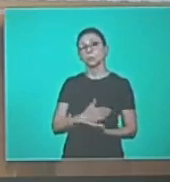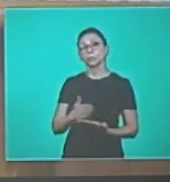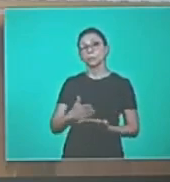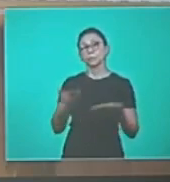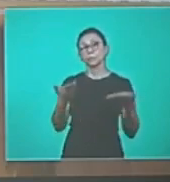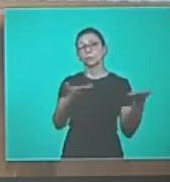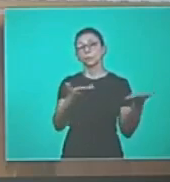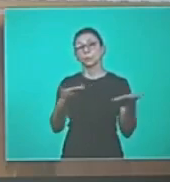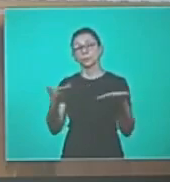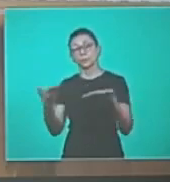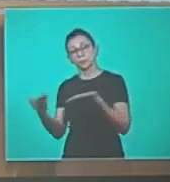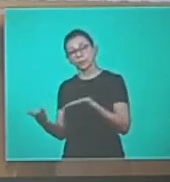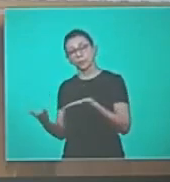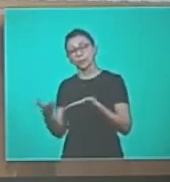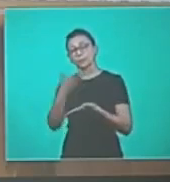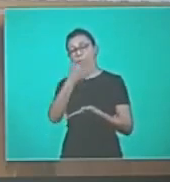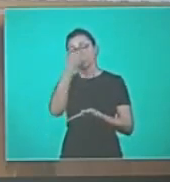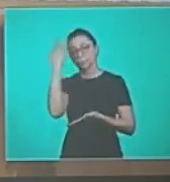announcing.